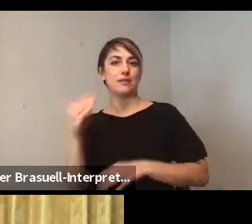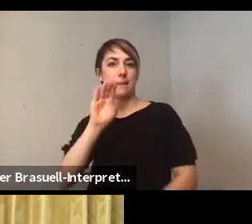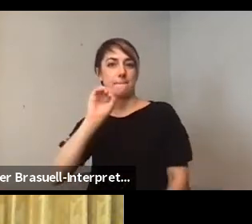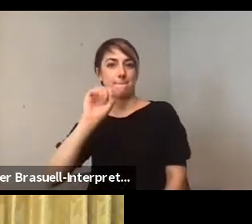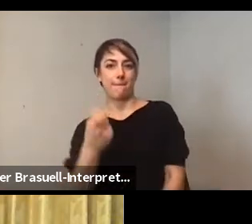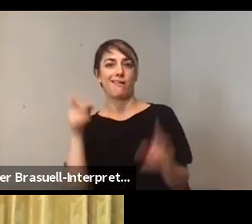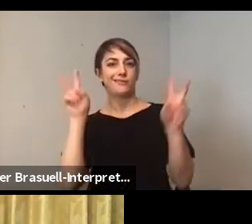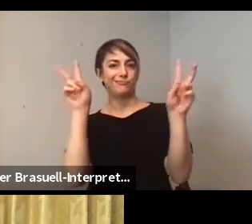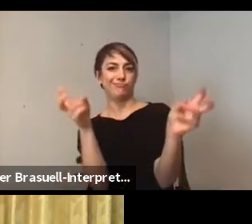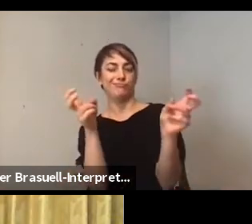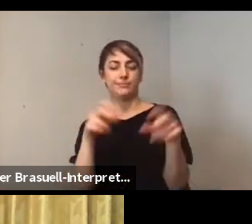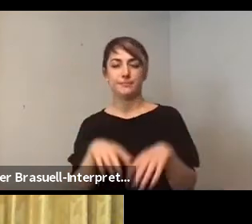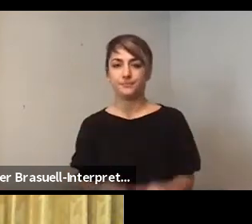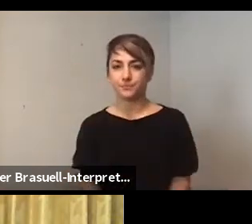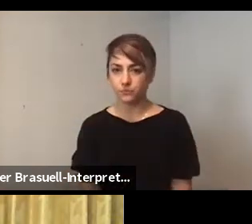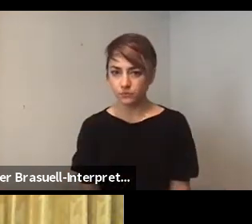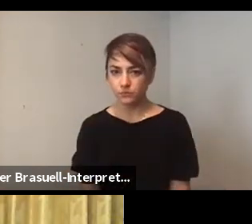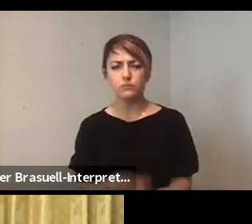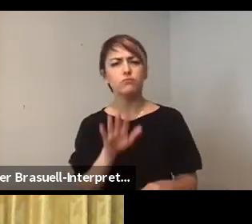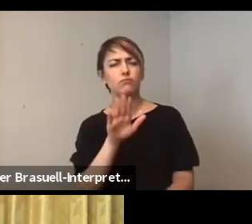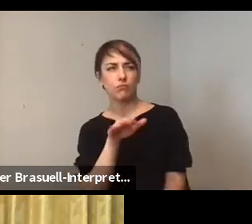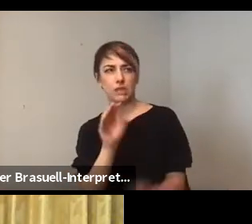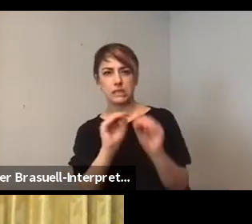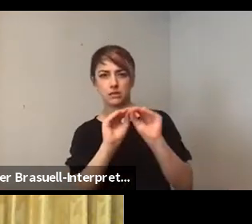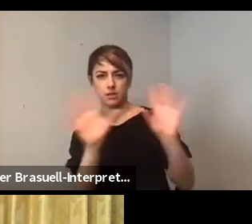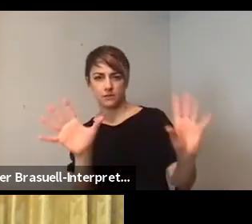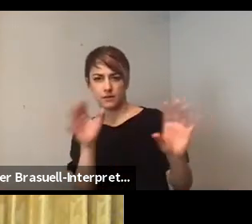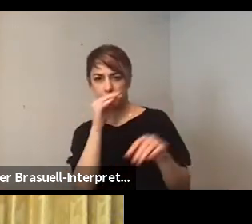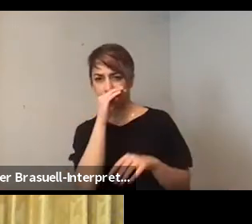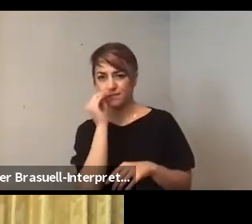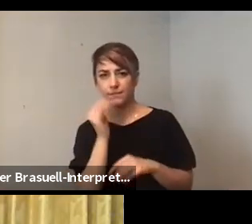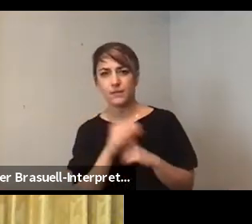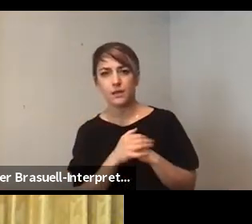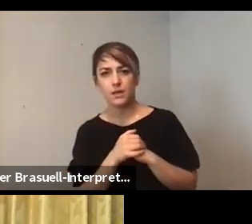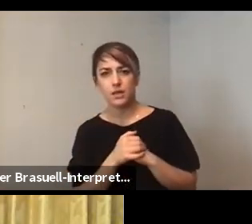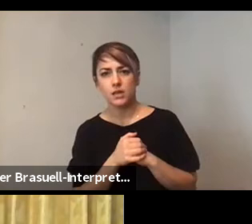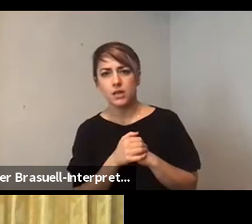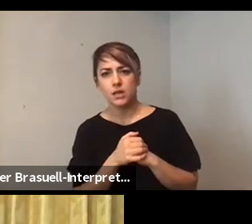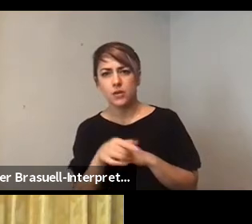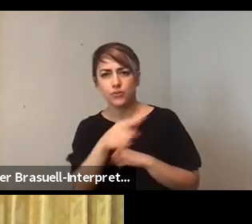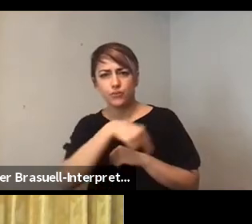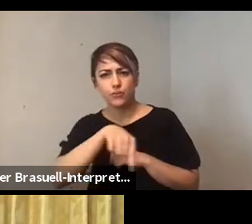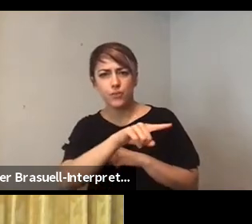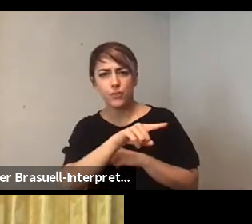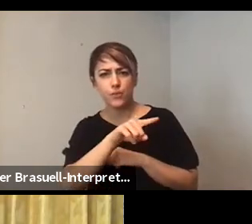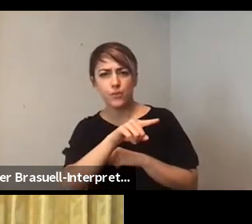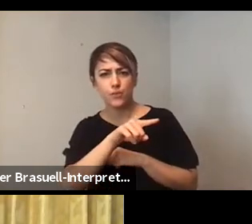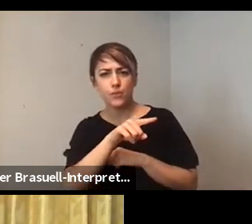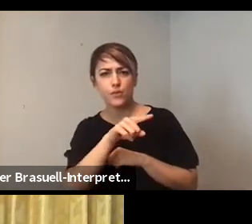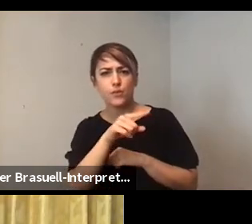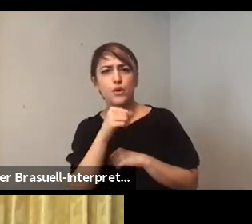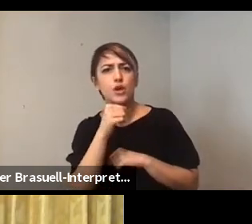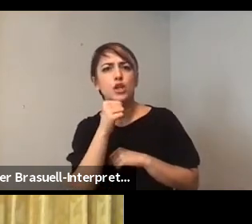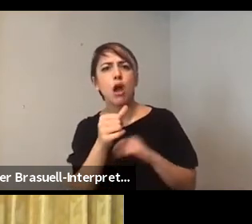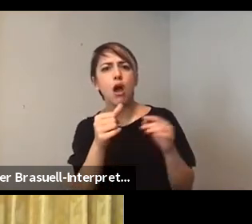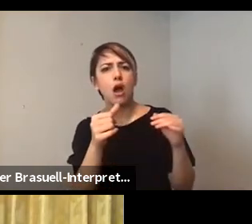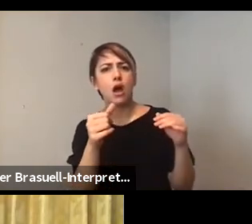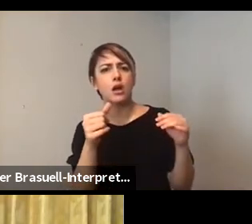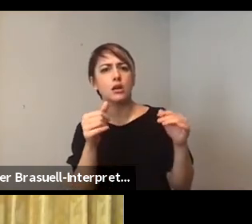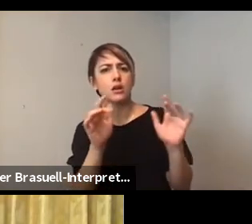not on in between them. They're not online. It's just the audio. You can see